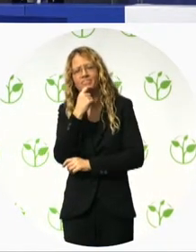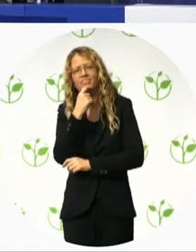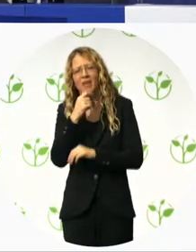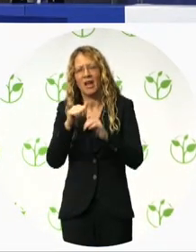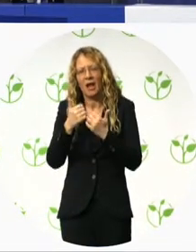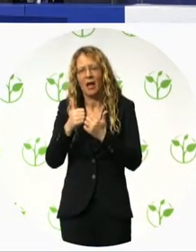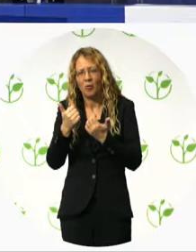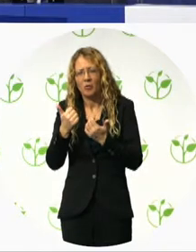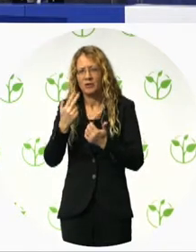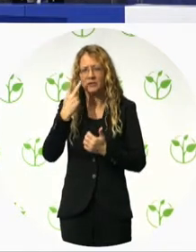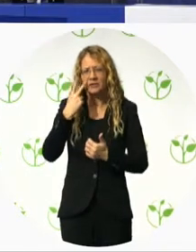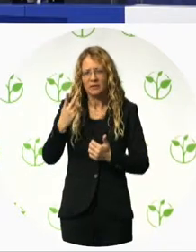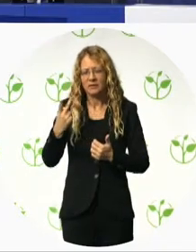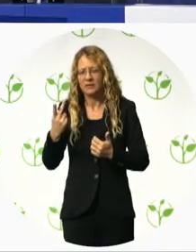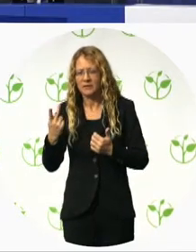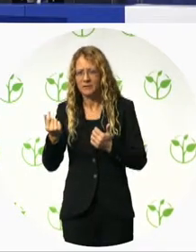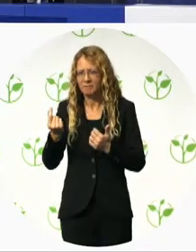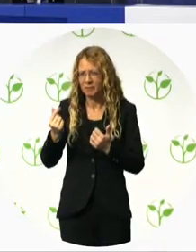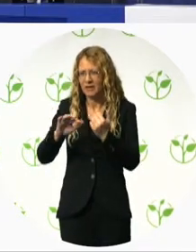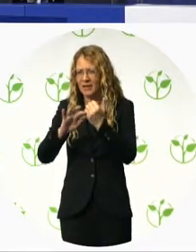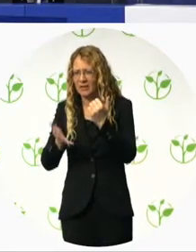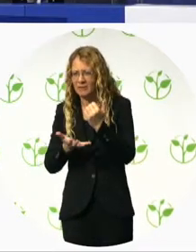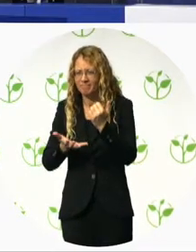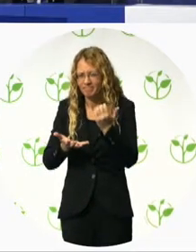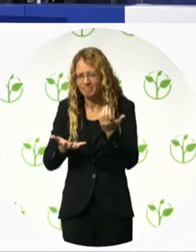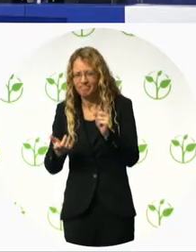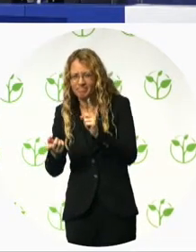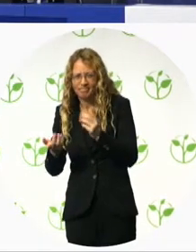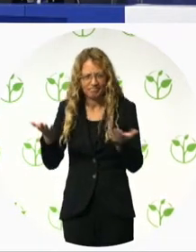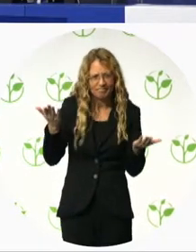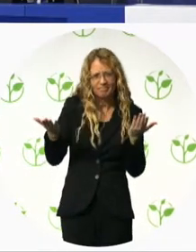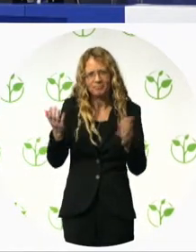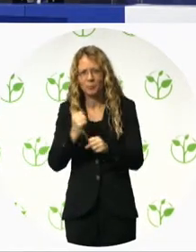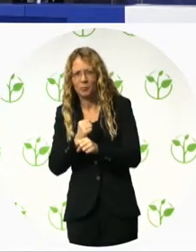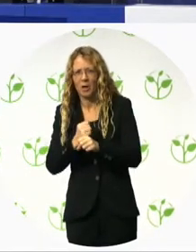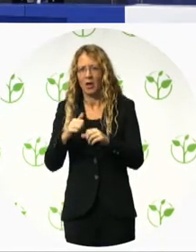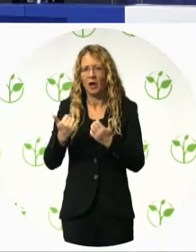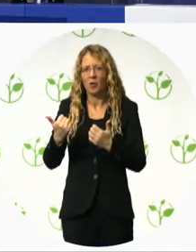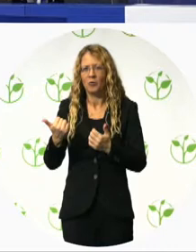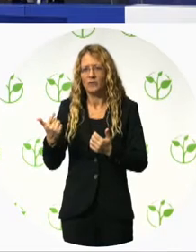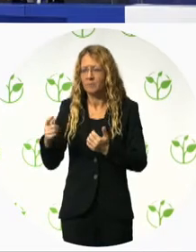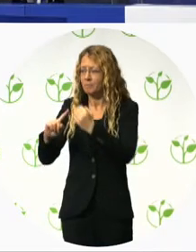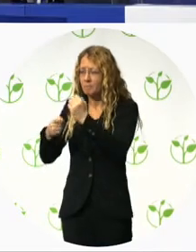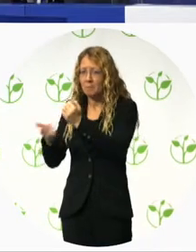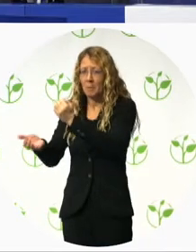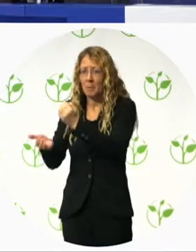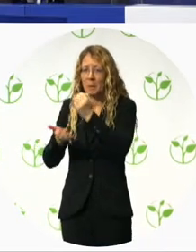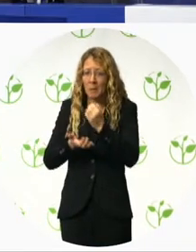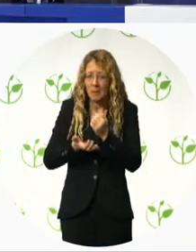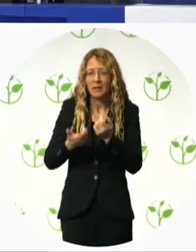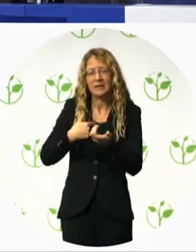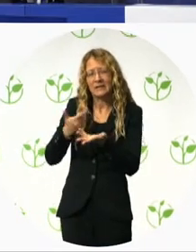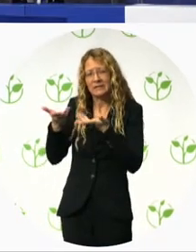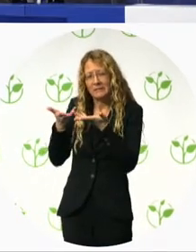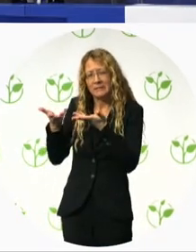investor about the number, I say, okay, deaf people are only a niche. You cannot start a business